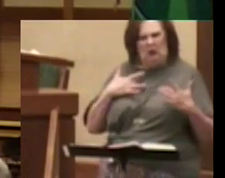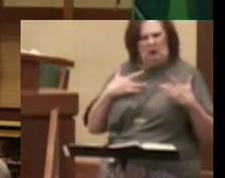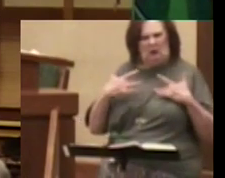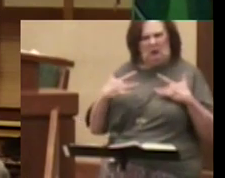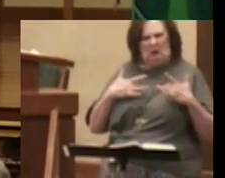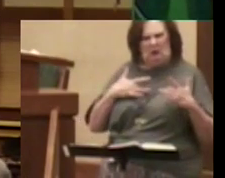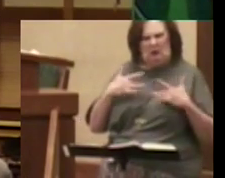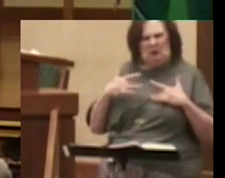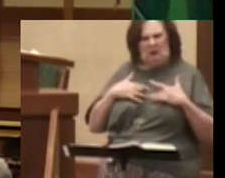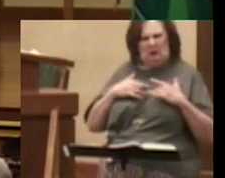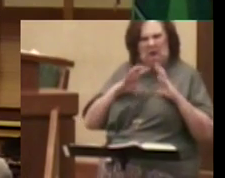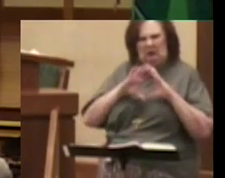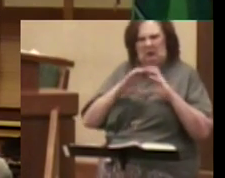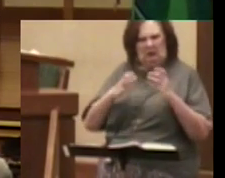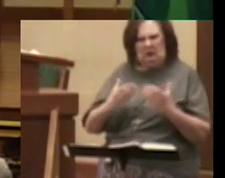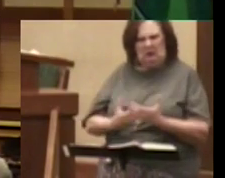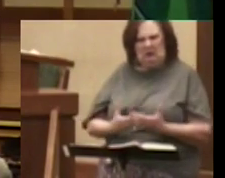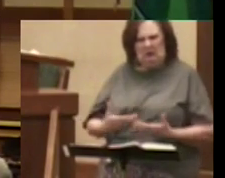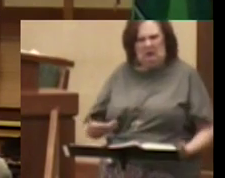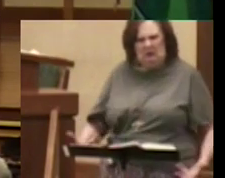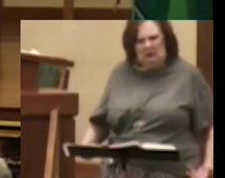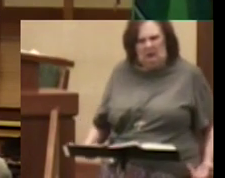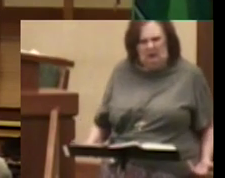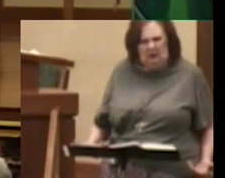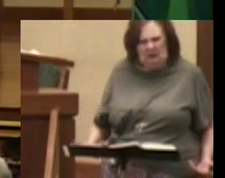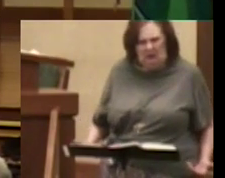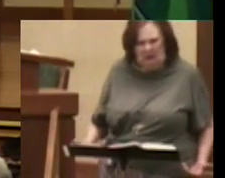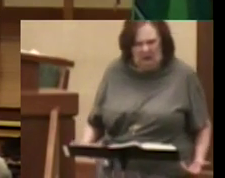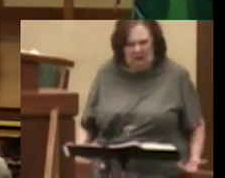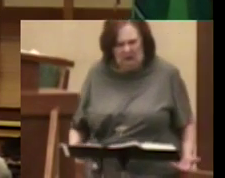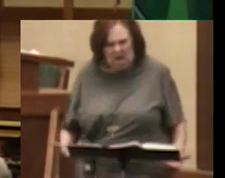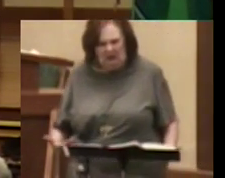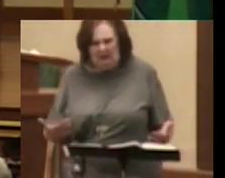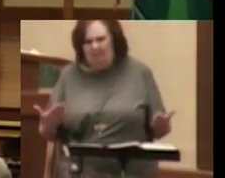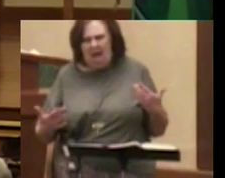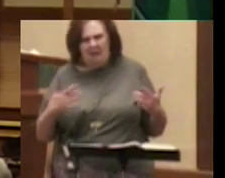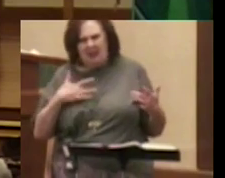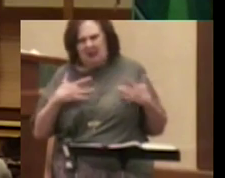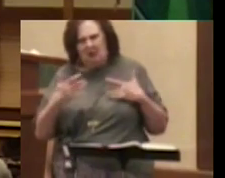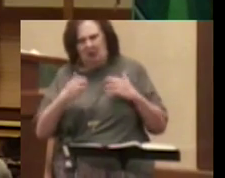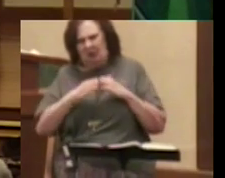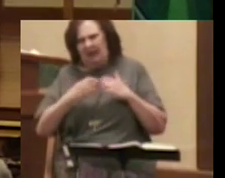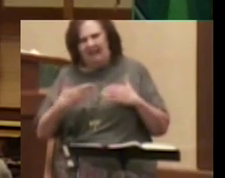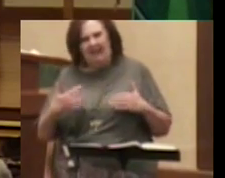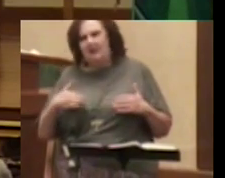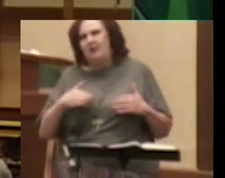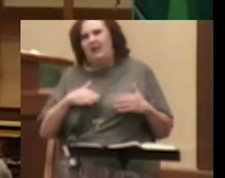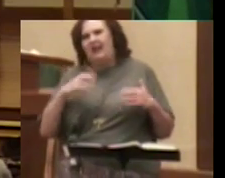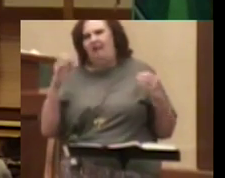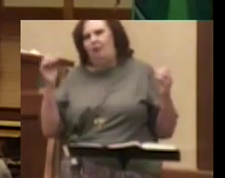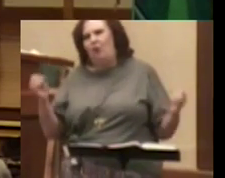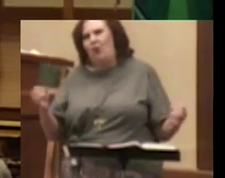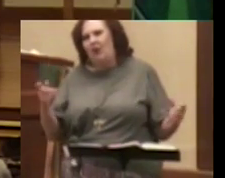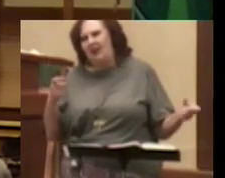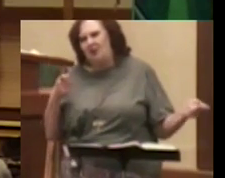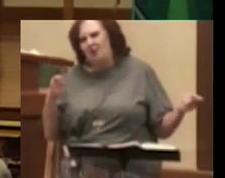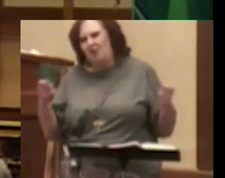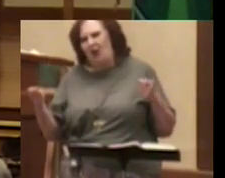our world. Or maybe we are just concerned with things that are truly out of our